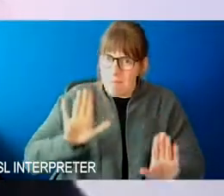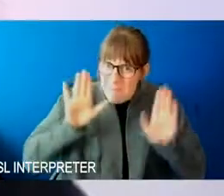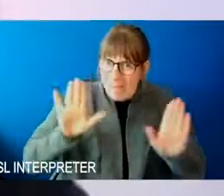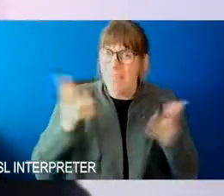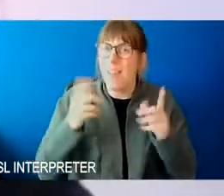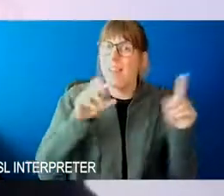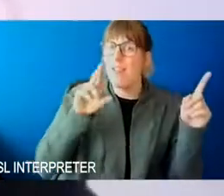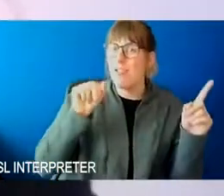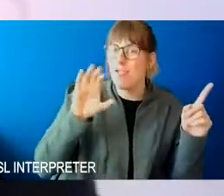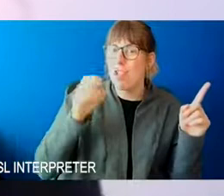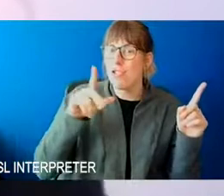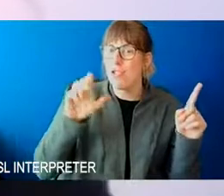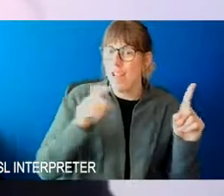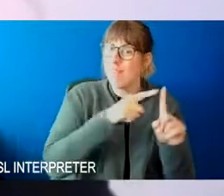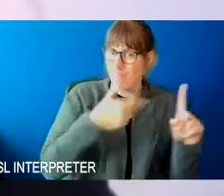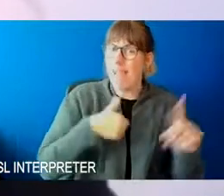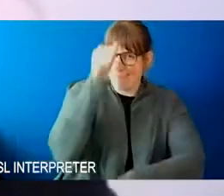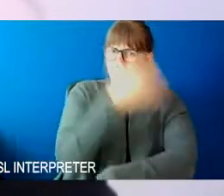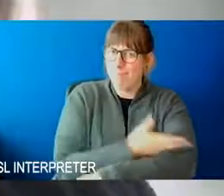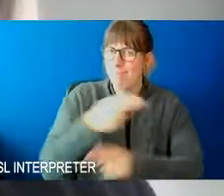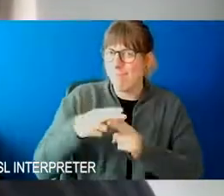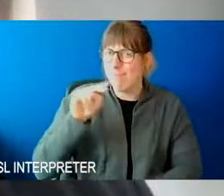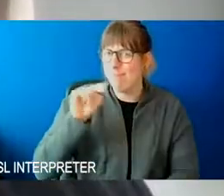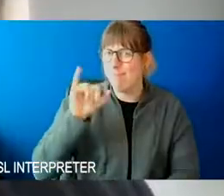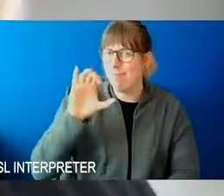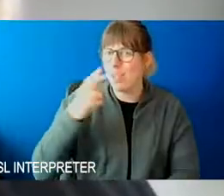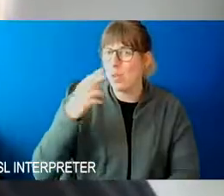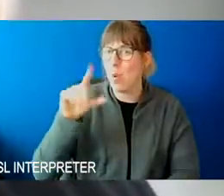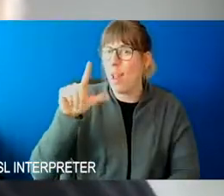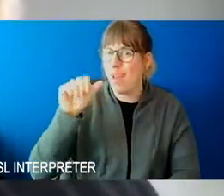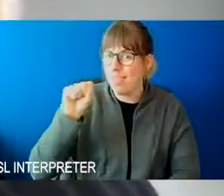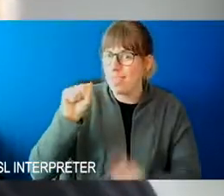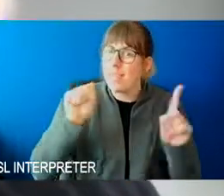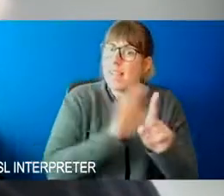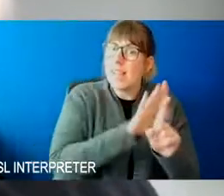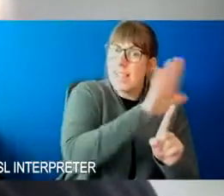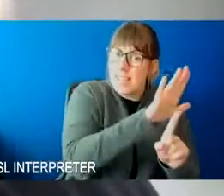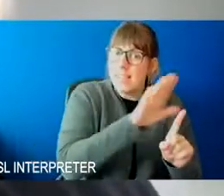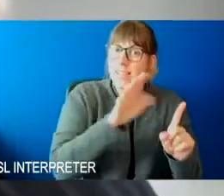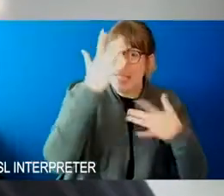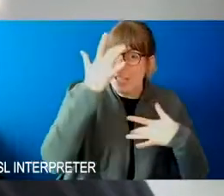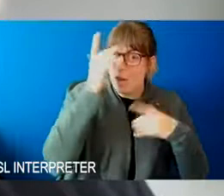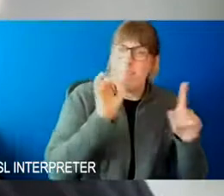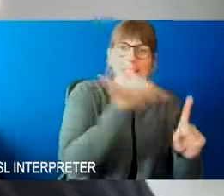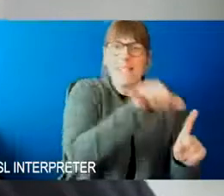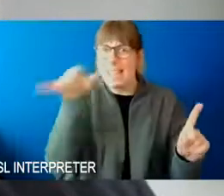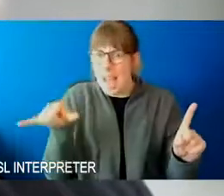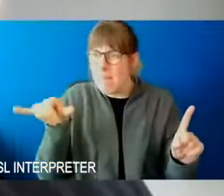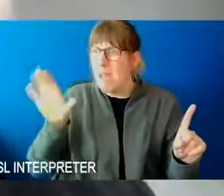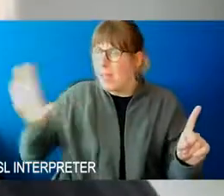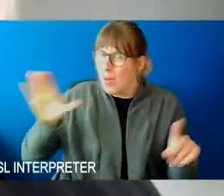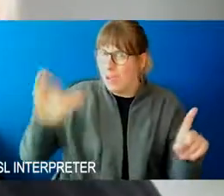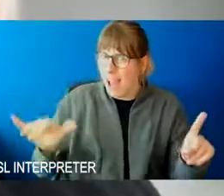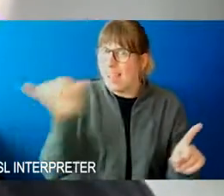thanks. the miracle part about this is Rochelle is mom to Nicholas, and Nicholas has the same